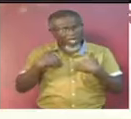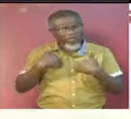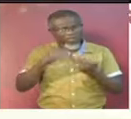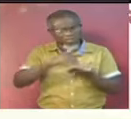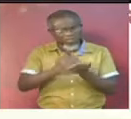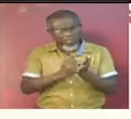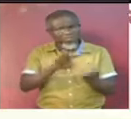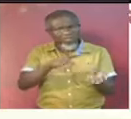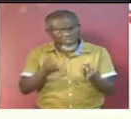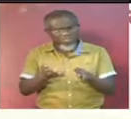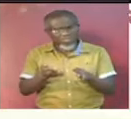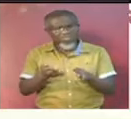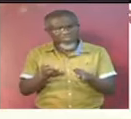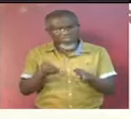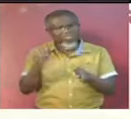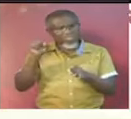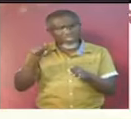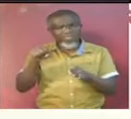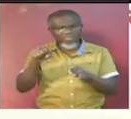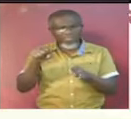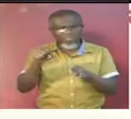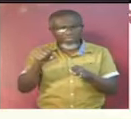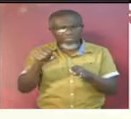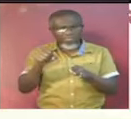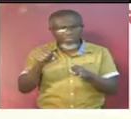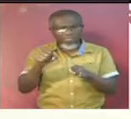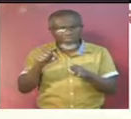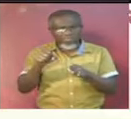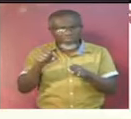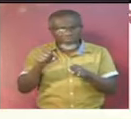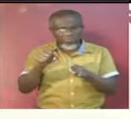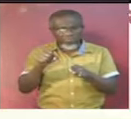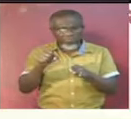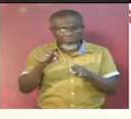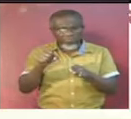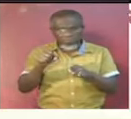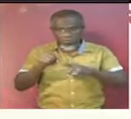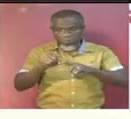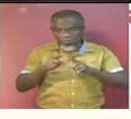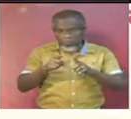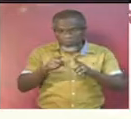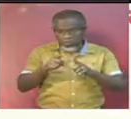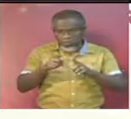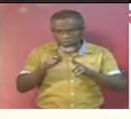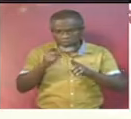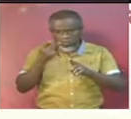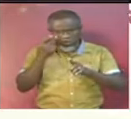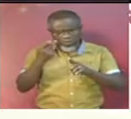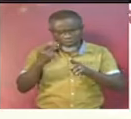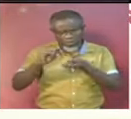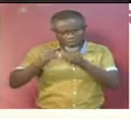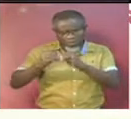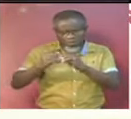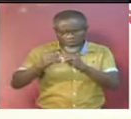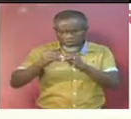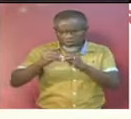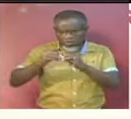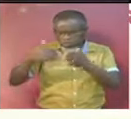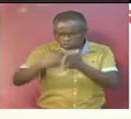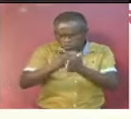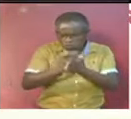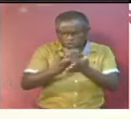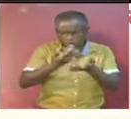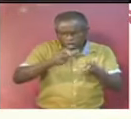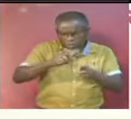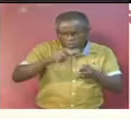the probability of death from COVID-19. As the number of new cases decreases, there's also what is